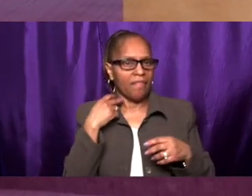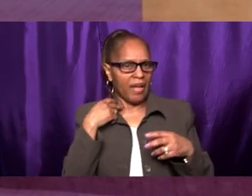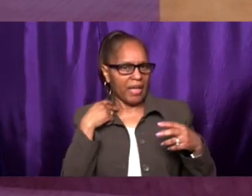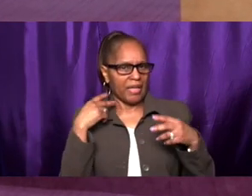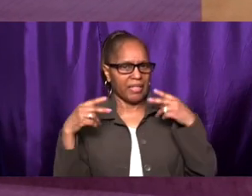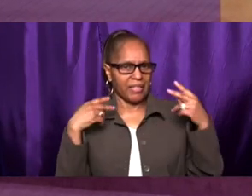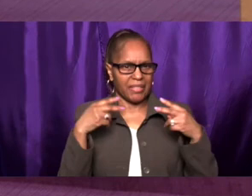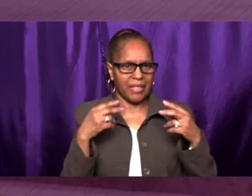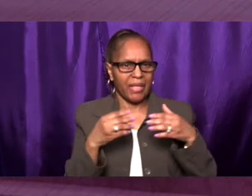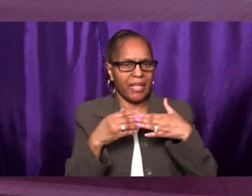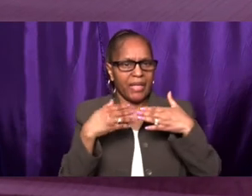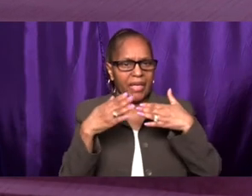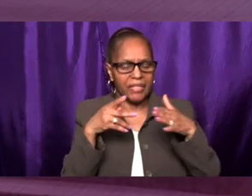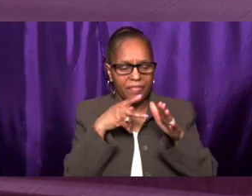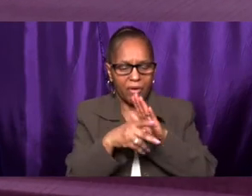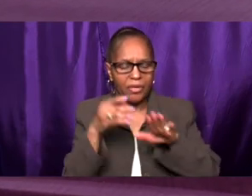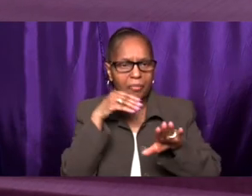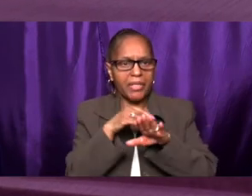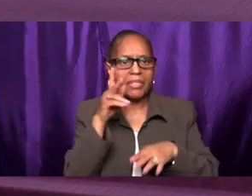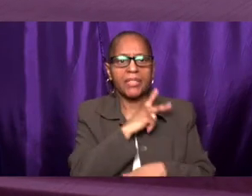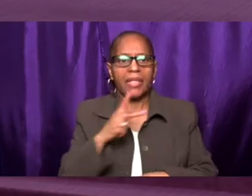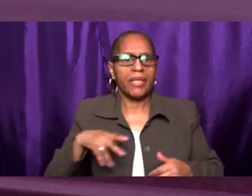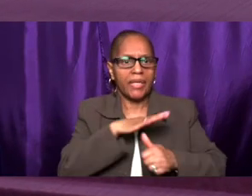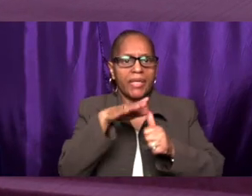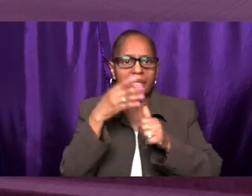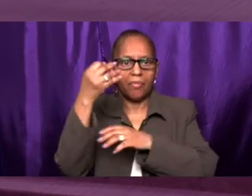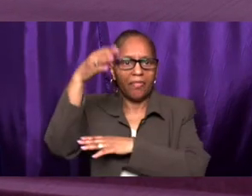hell cannot prevail against the kingdom of God.